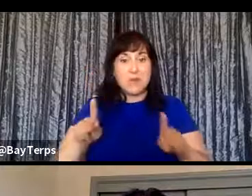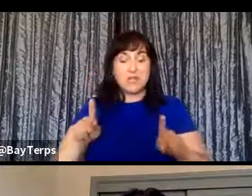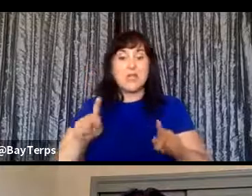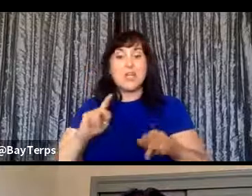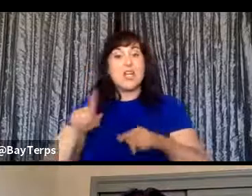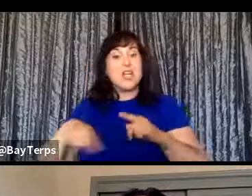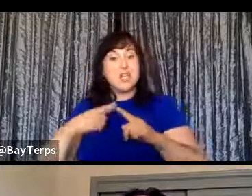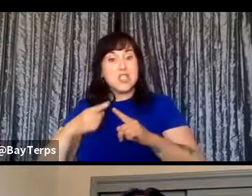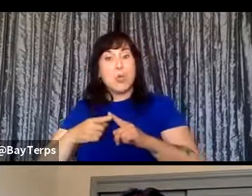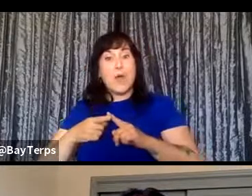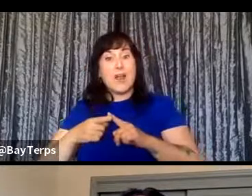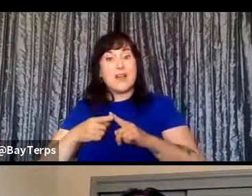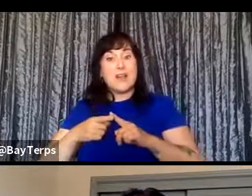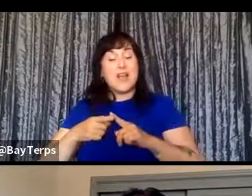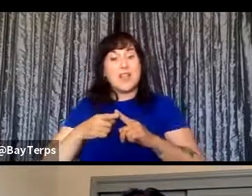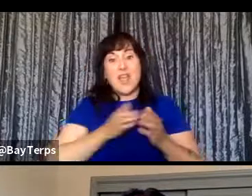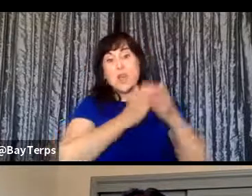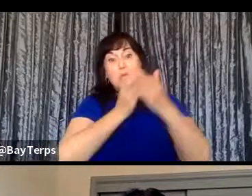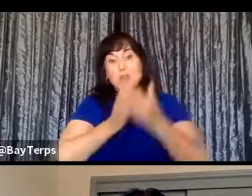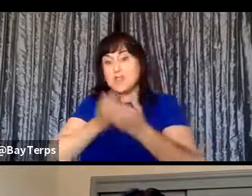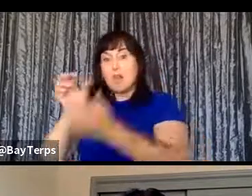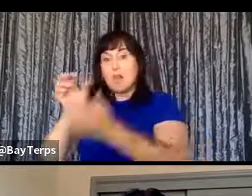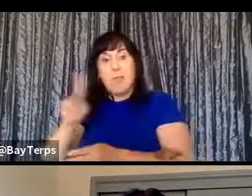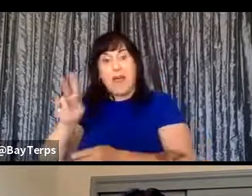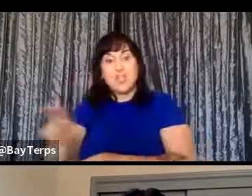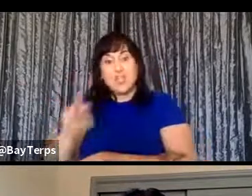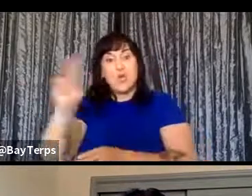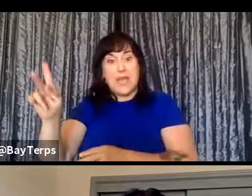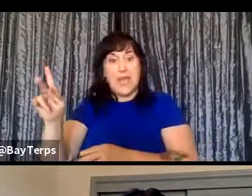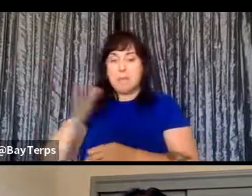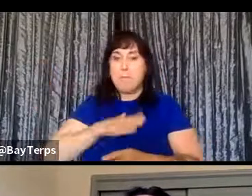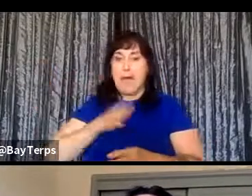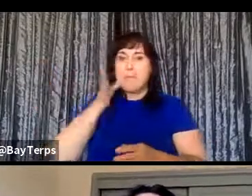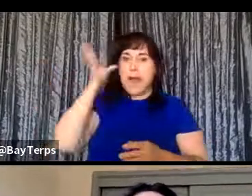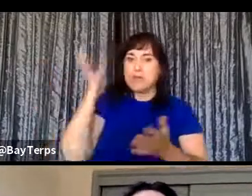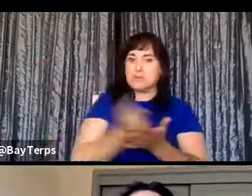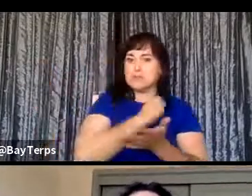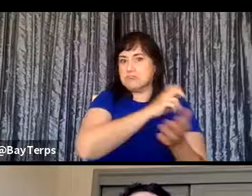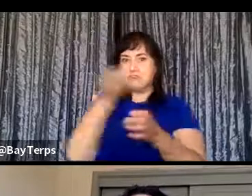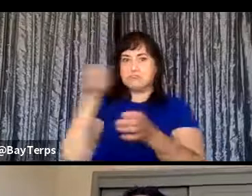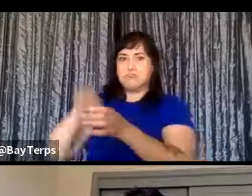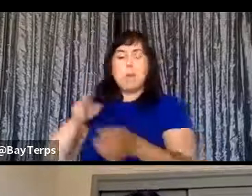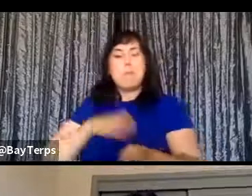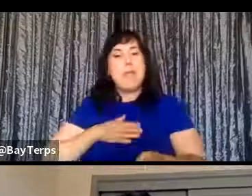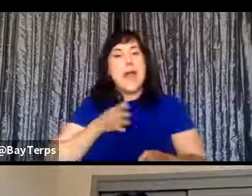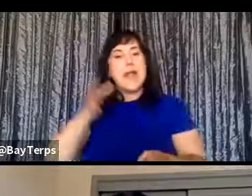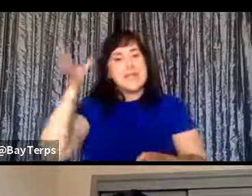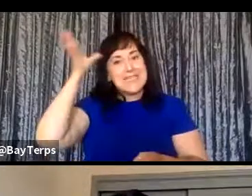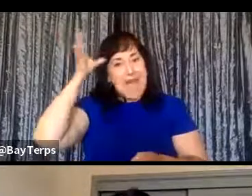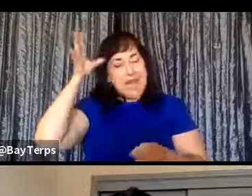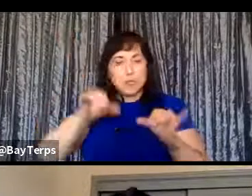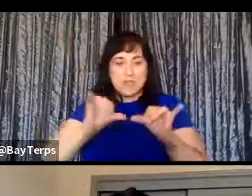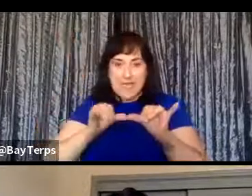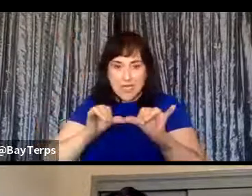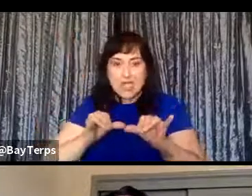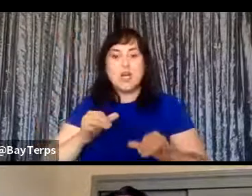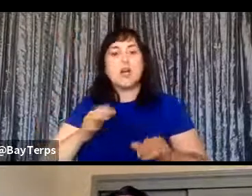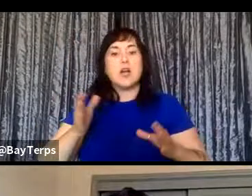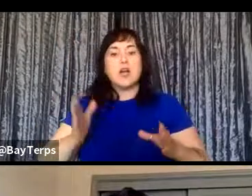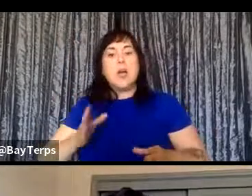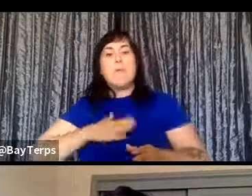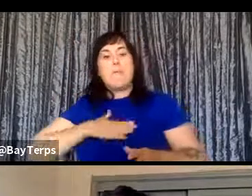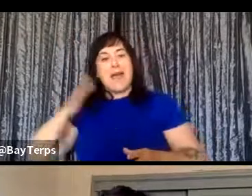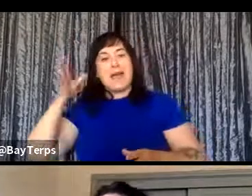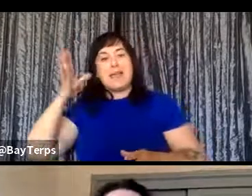sailing back to the UK. My dad retrained as an engineer. My mum retrained as a nurse. Like the child